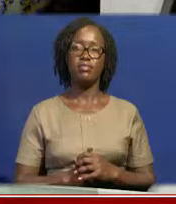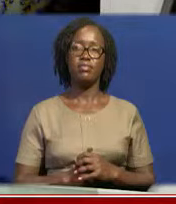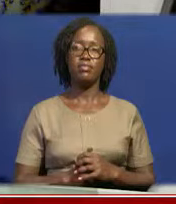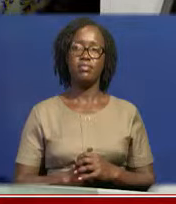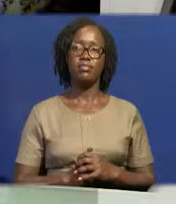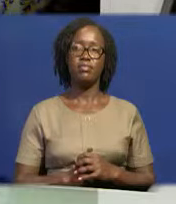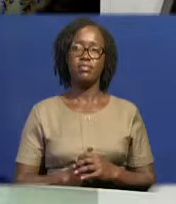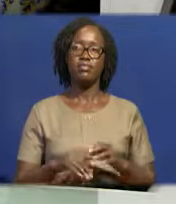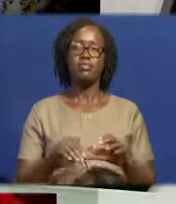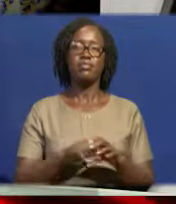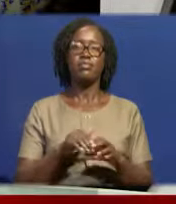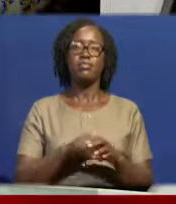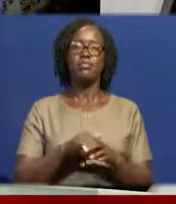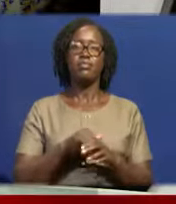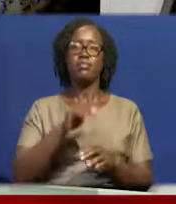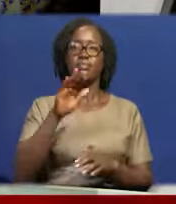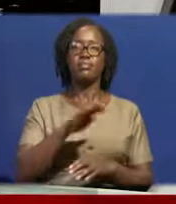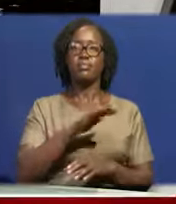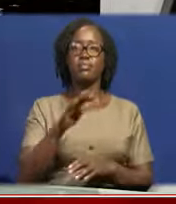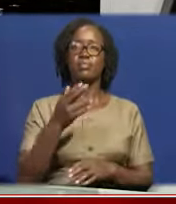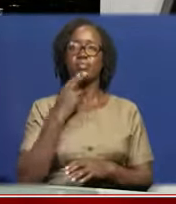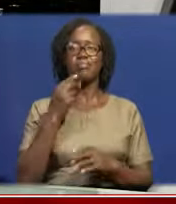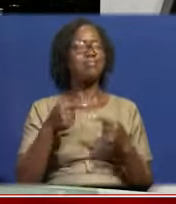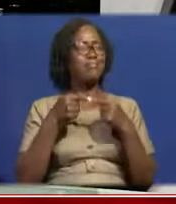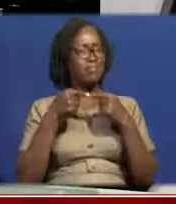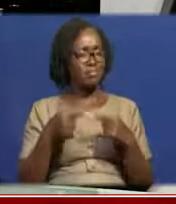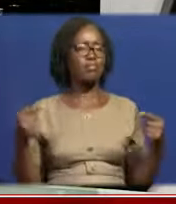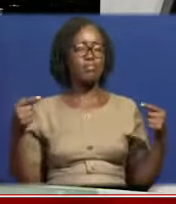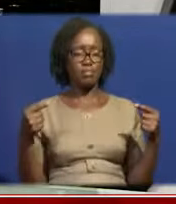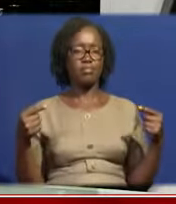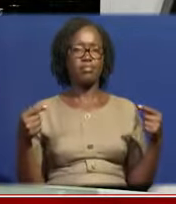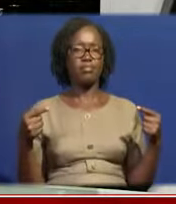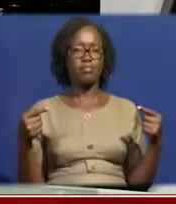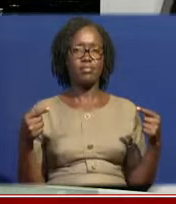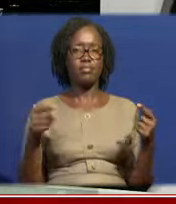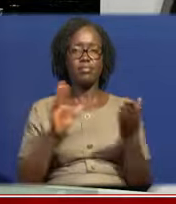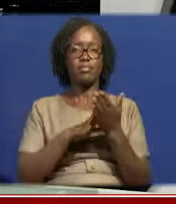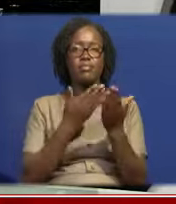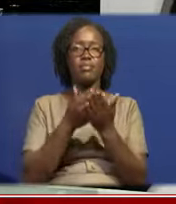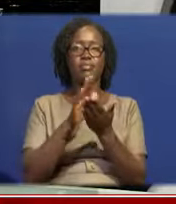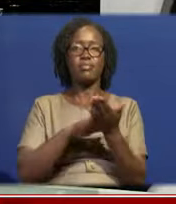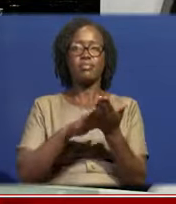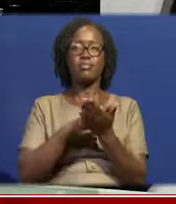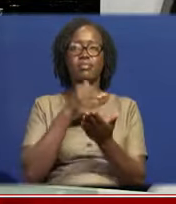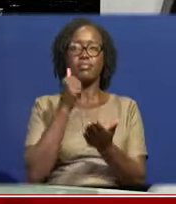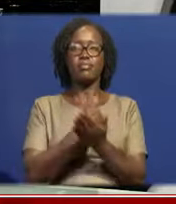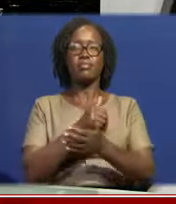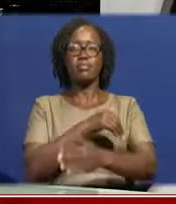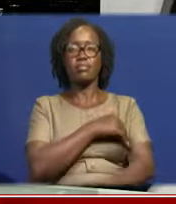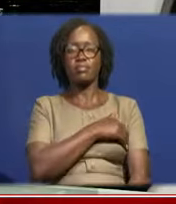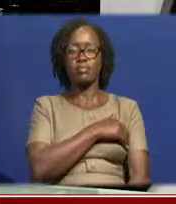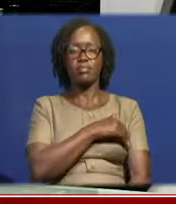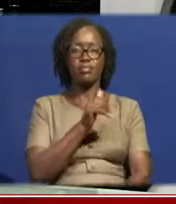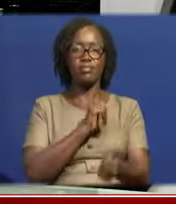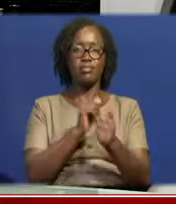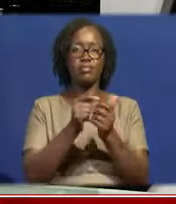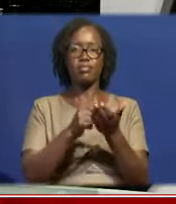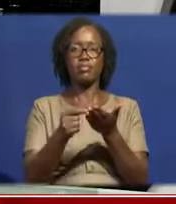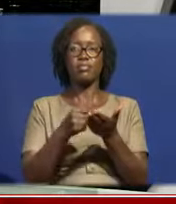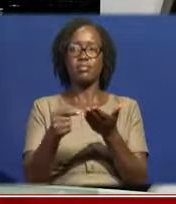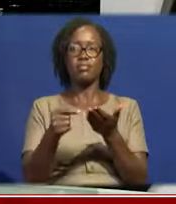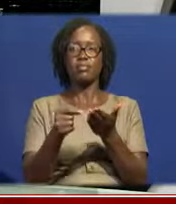Now, the members of the National Assembly Tuesday sharply differed over proposals for the establishment of the Office of Chief Administrative